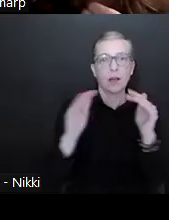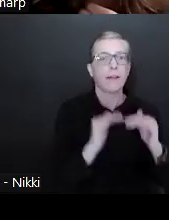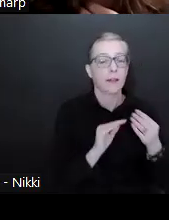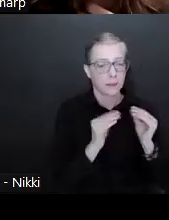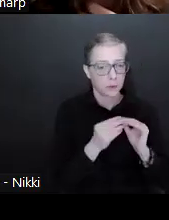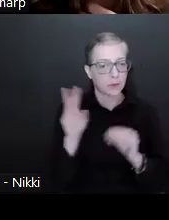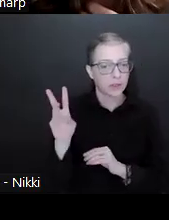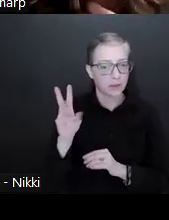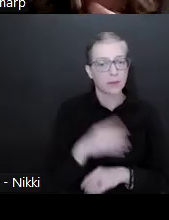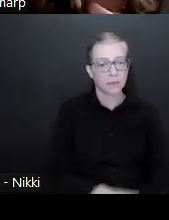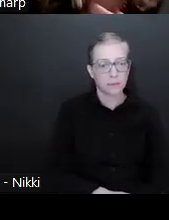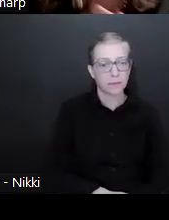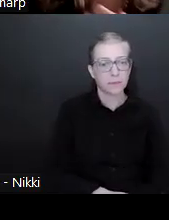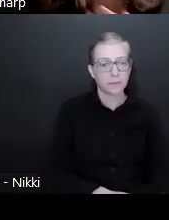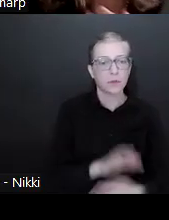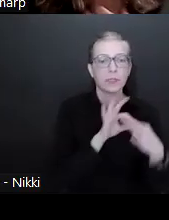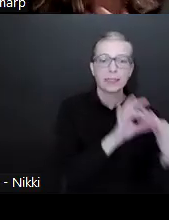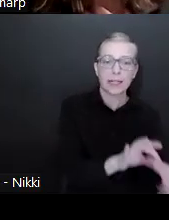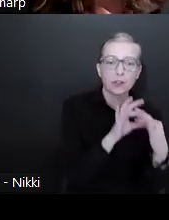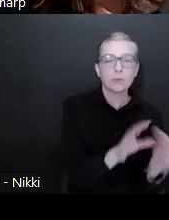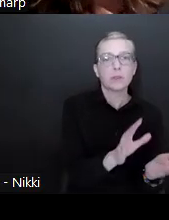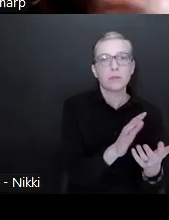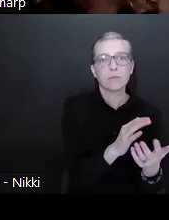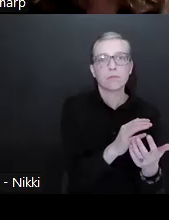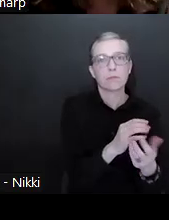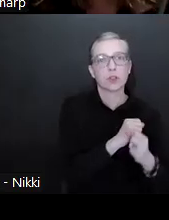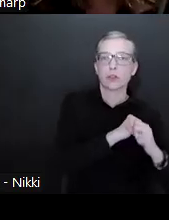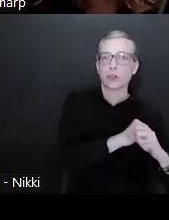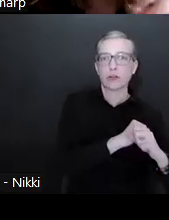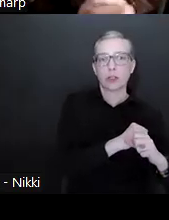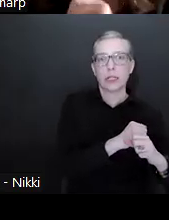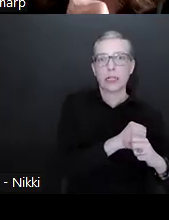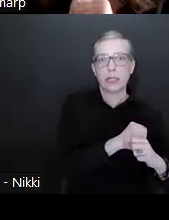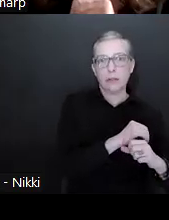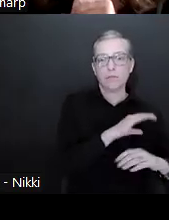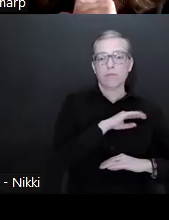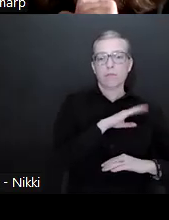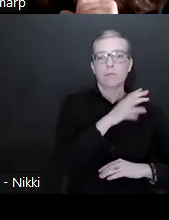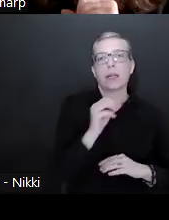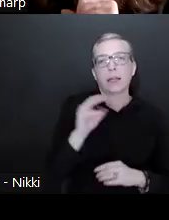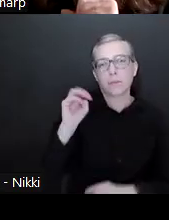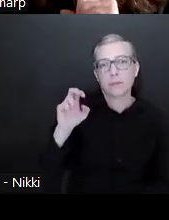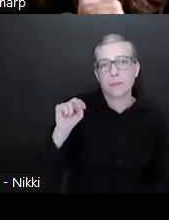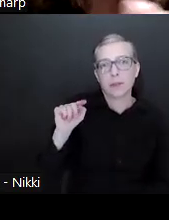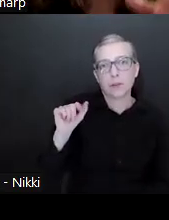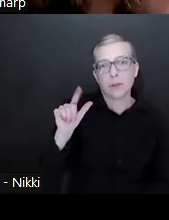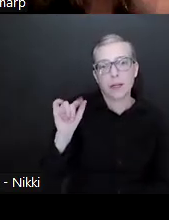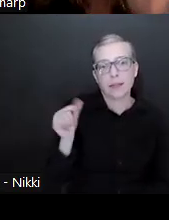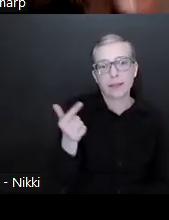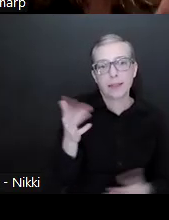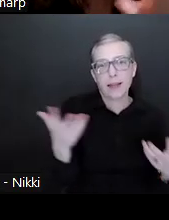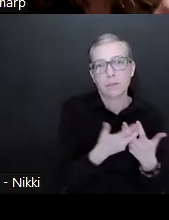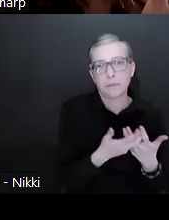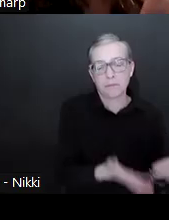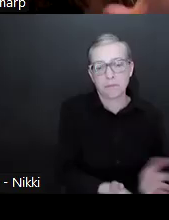with attachment security and mentalizing. And I'll show you why that's important, the attachment security part of it. And that we